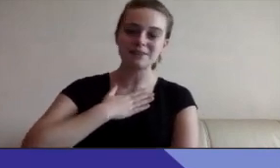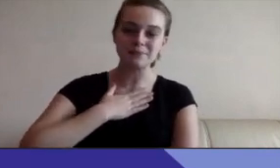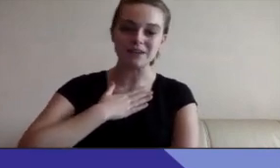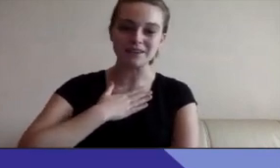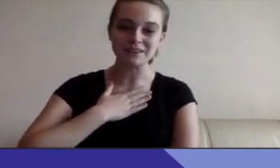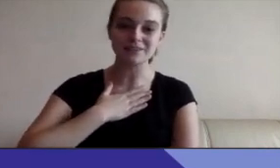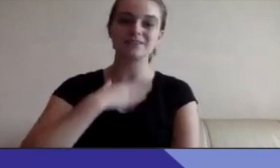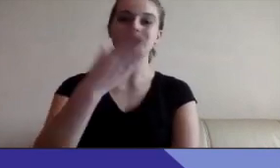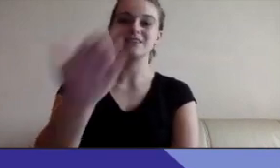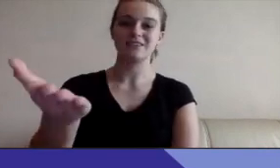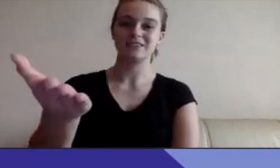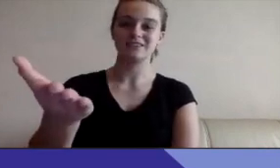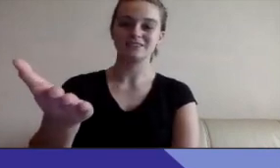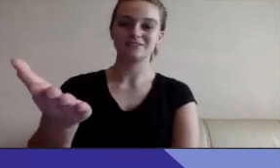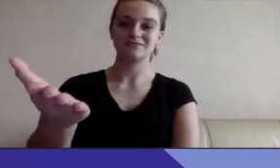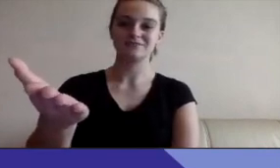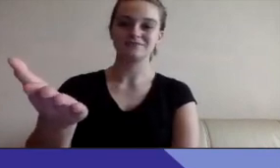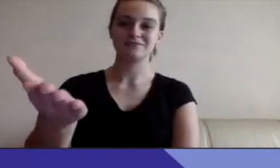mes amis.